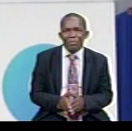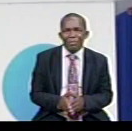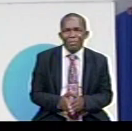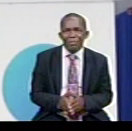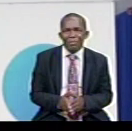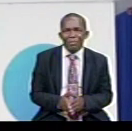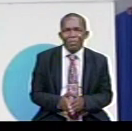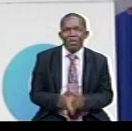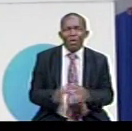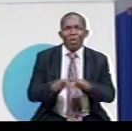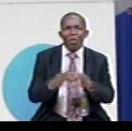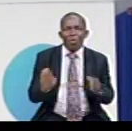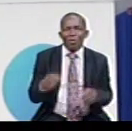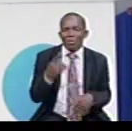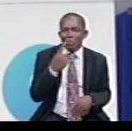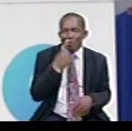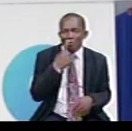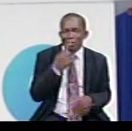Open your mouth and pray.